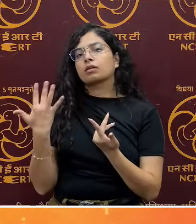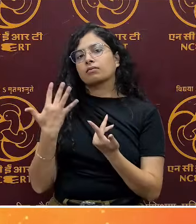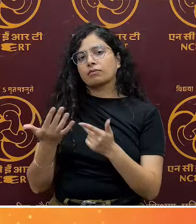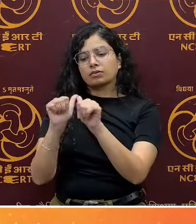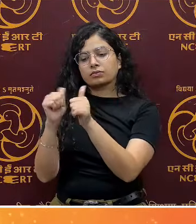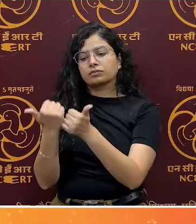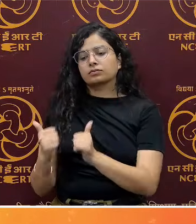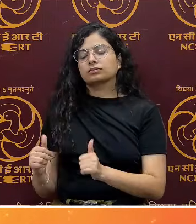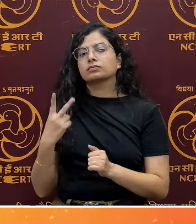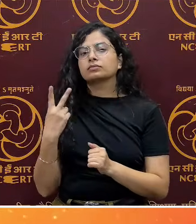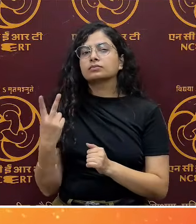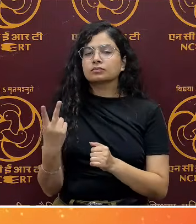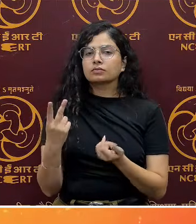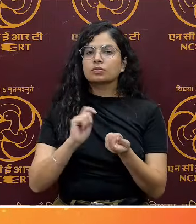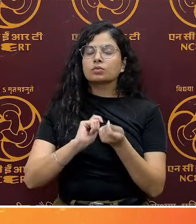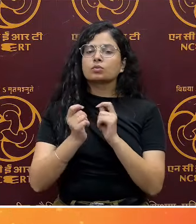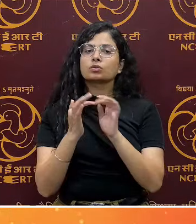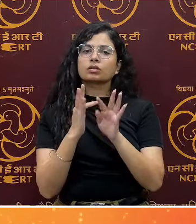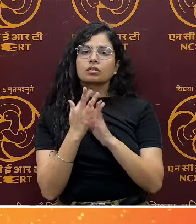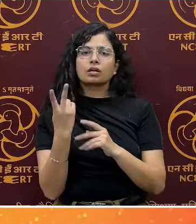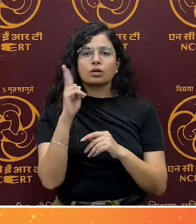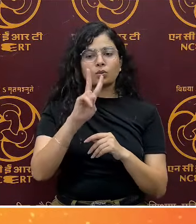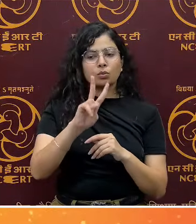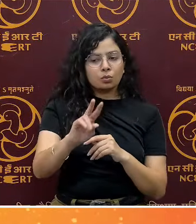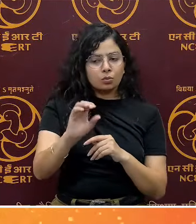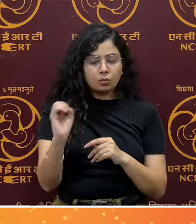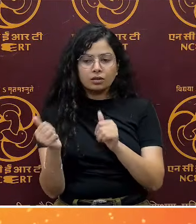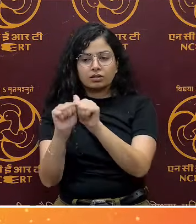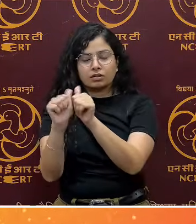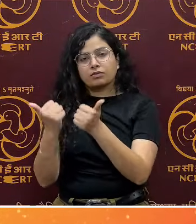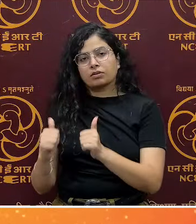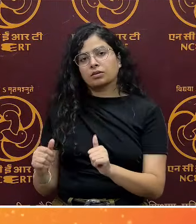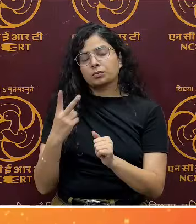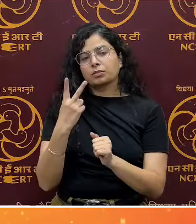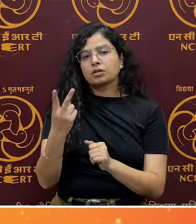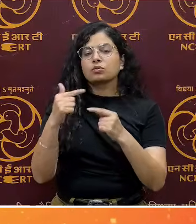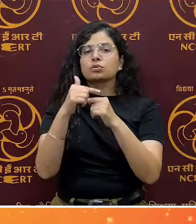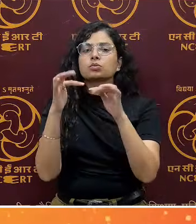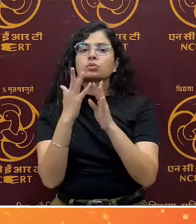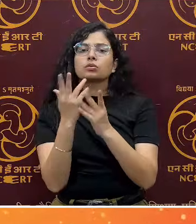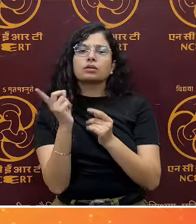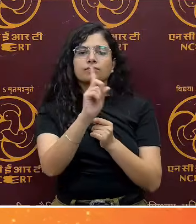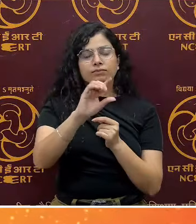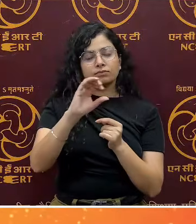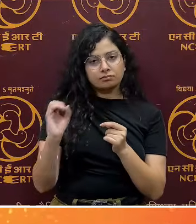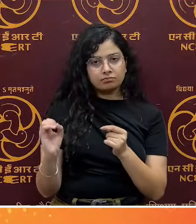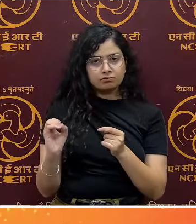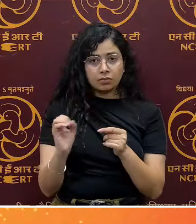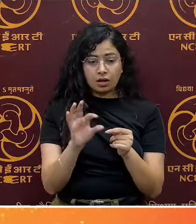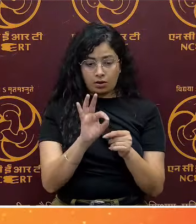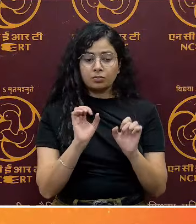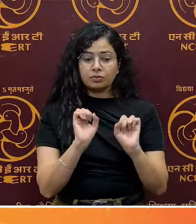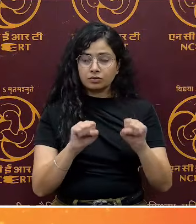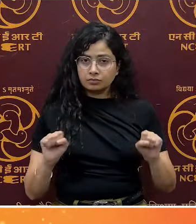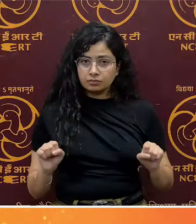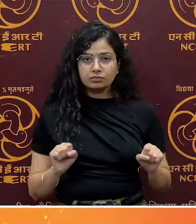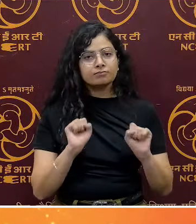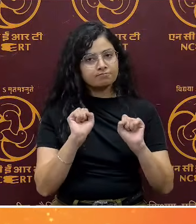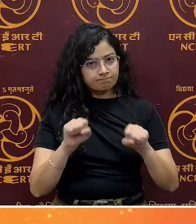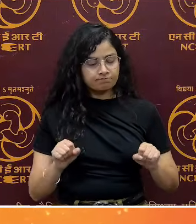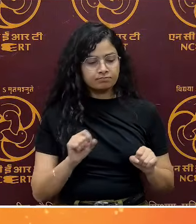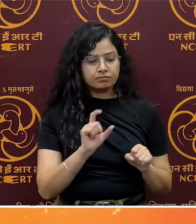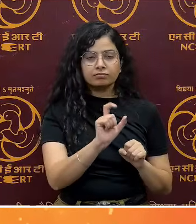by 2. This becomes 20 divided by 2, that is equal to 10. So is there any option? Yes, there is an